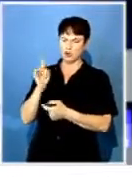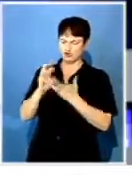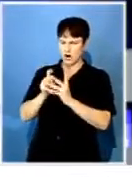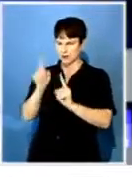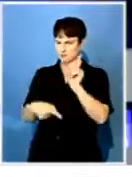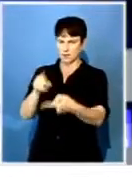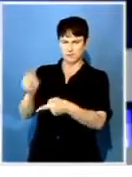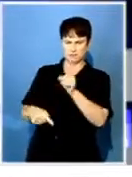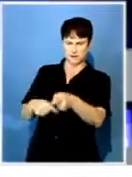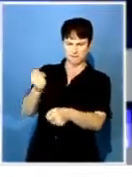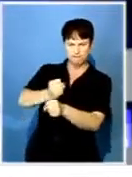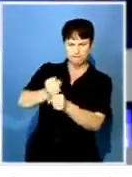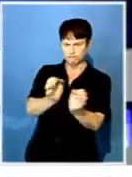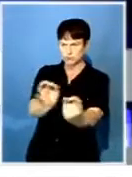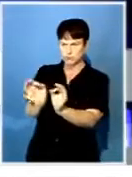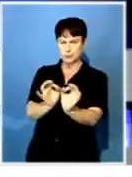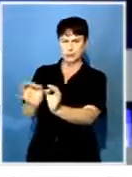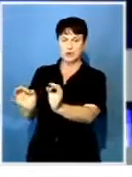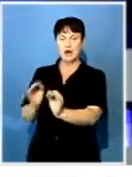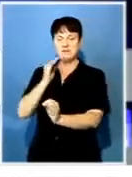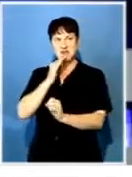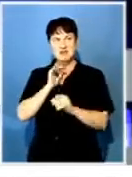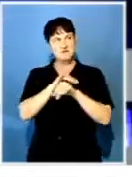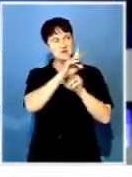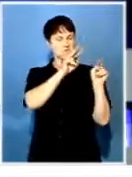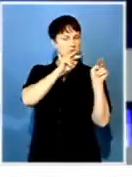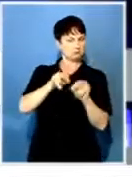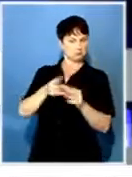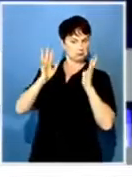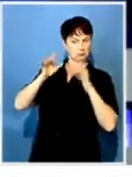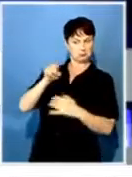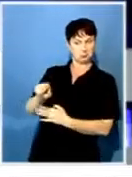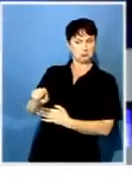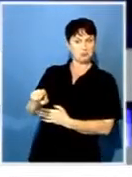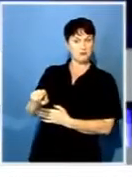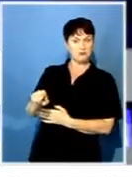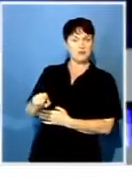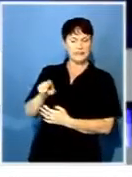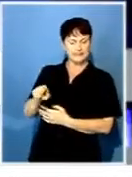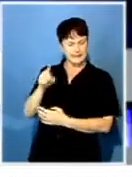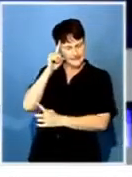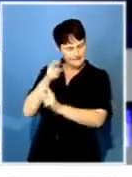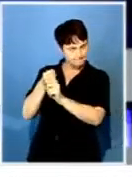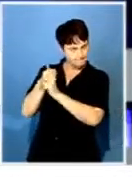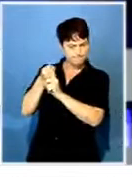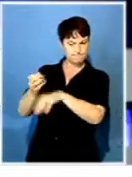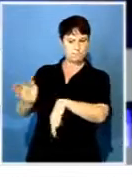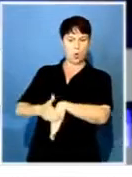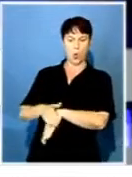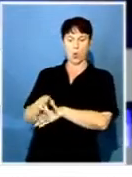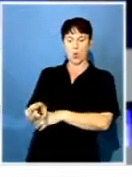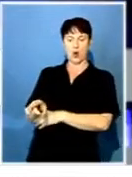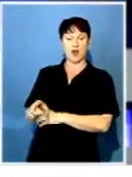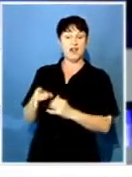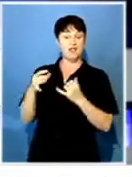were seen as ratings positive, and he suggested he would push that line. Do you think this is